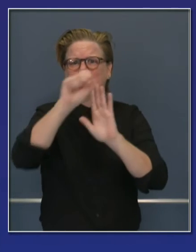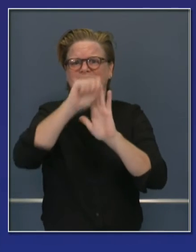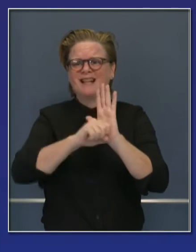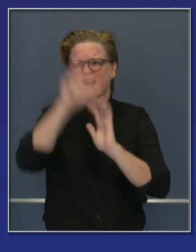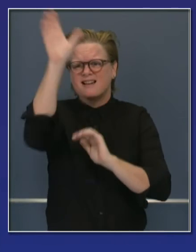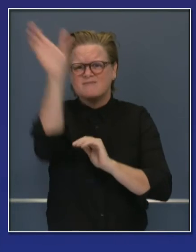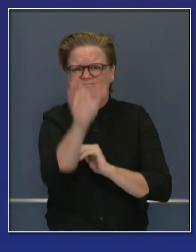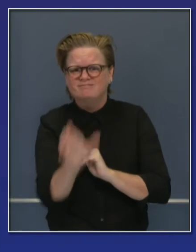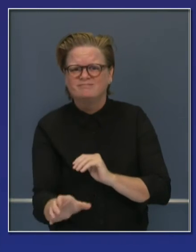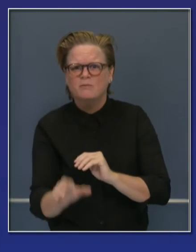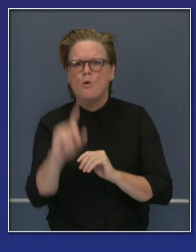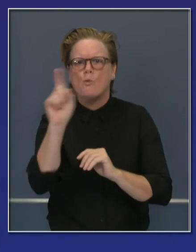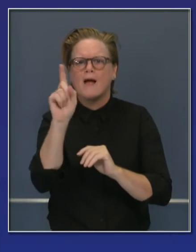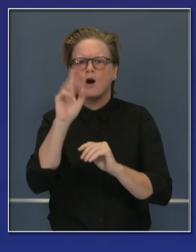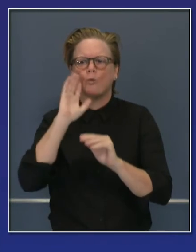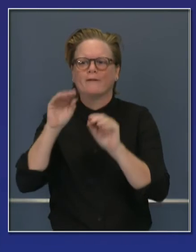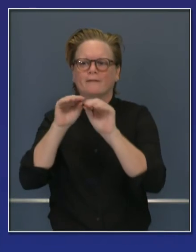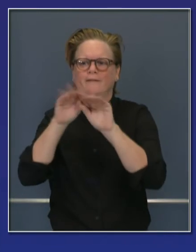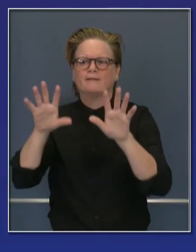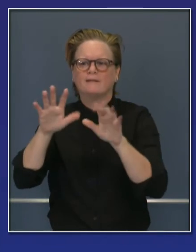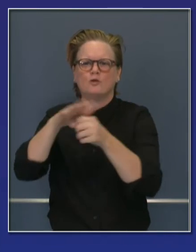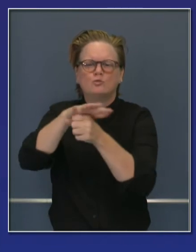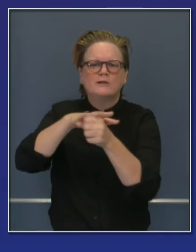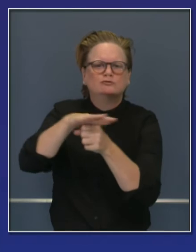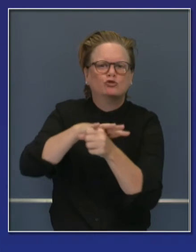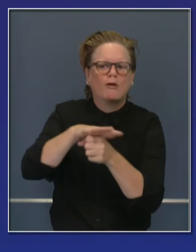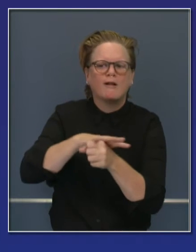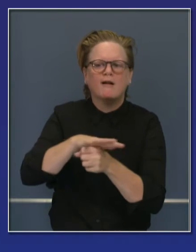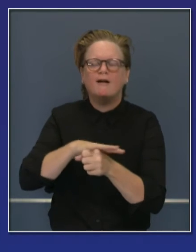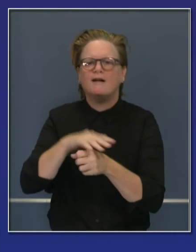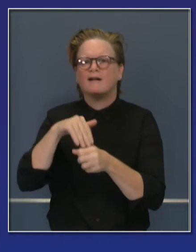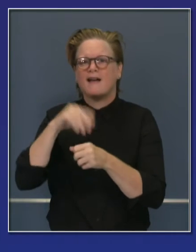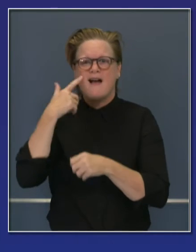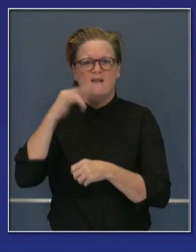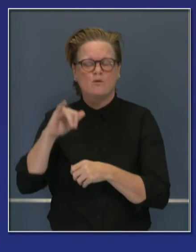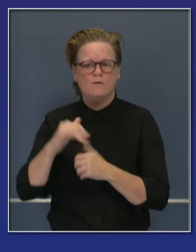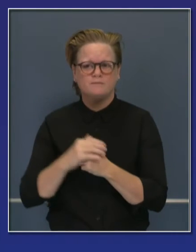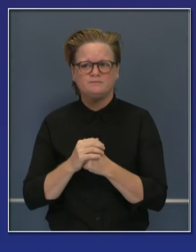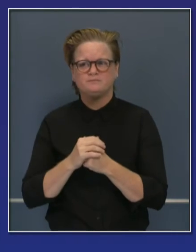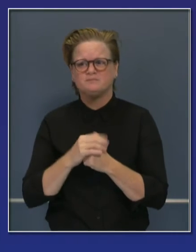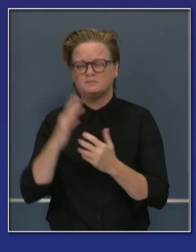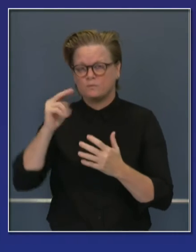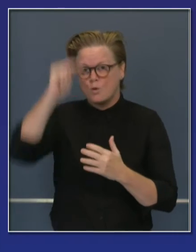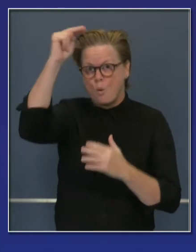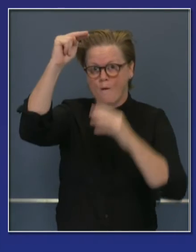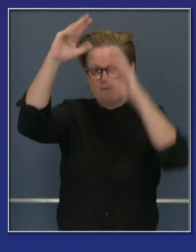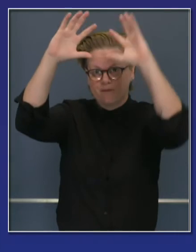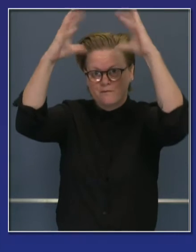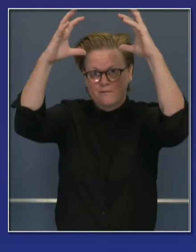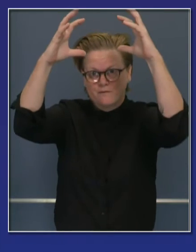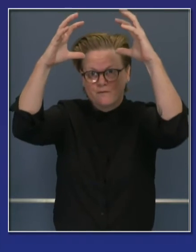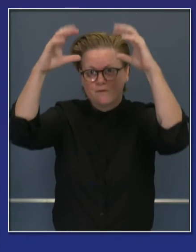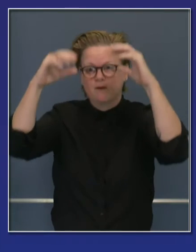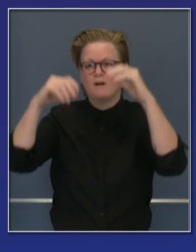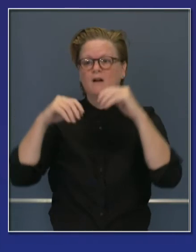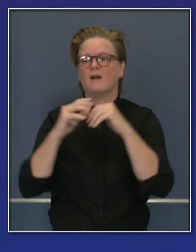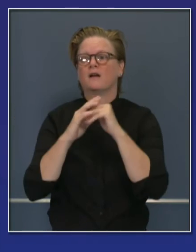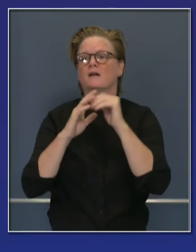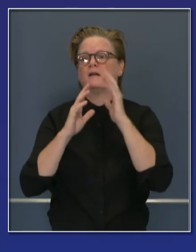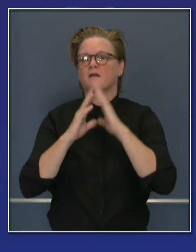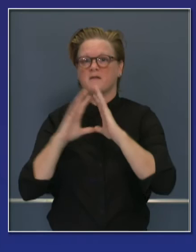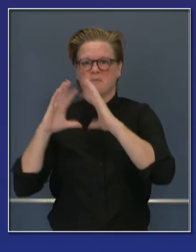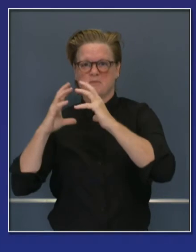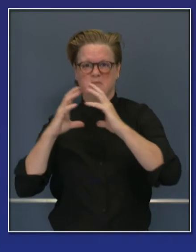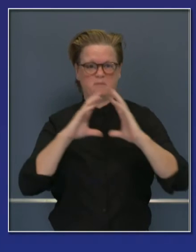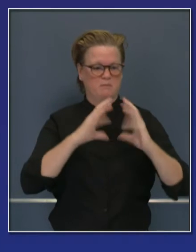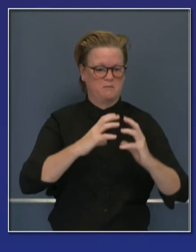locations, but we have regions we've identified throughout the state. You think Mono County, you think Siskiyou, you think parts of the state where it's more